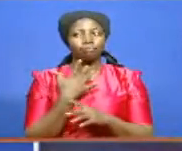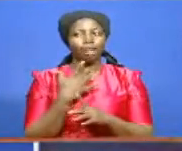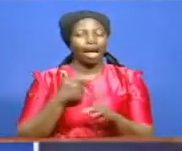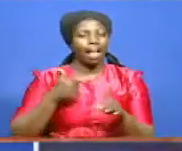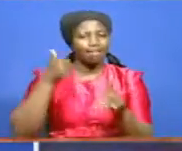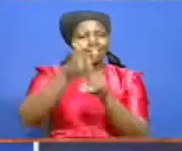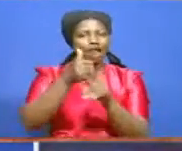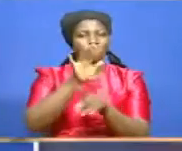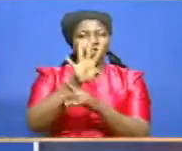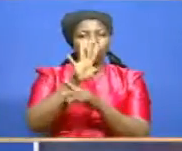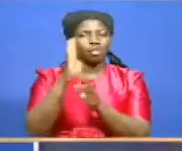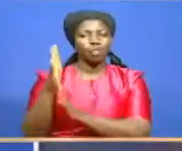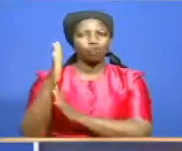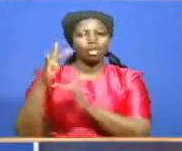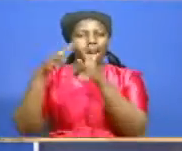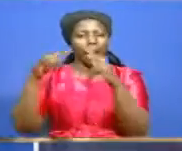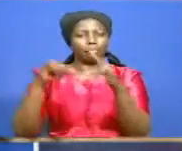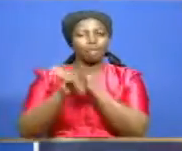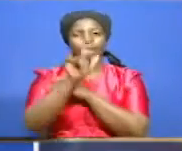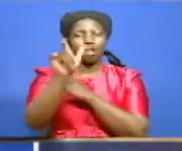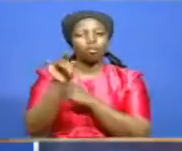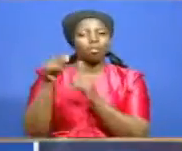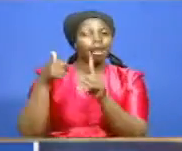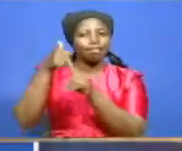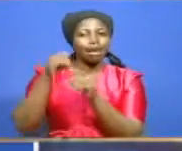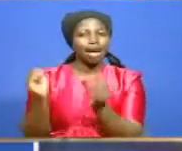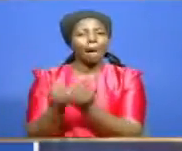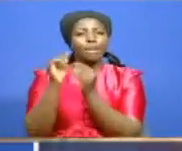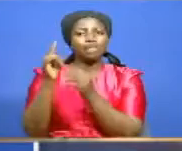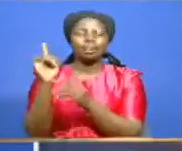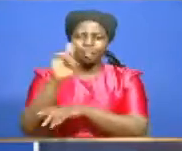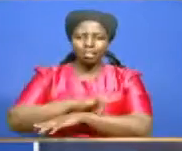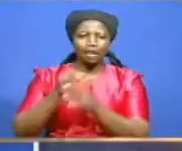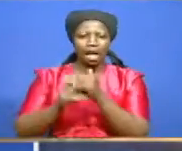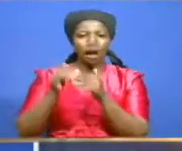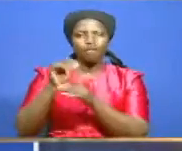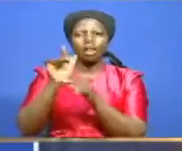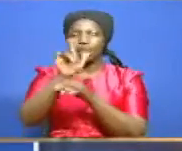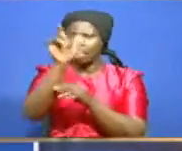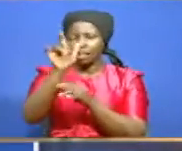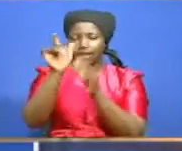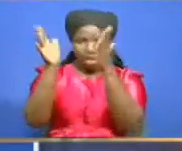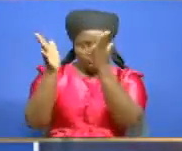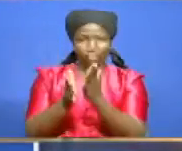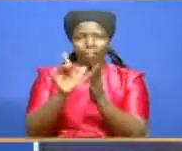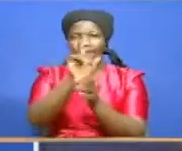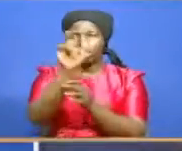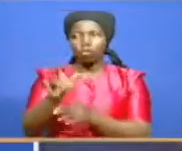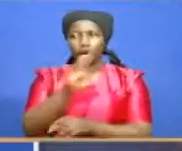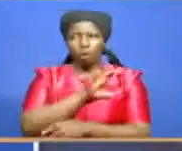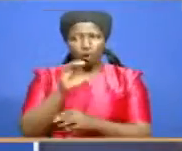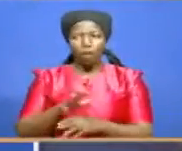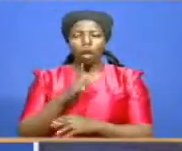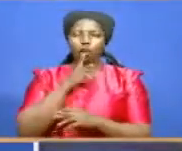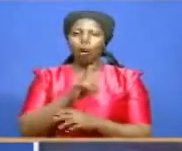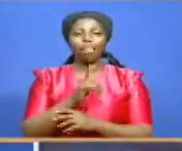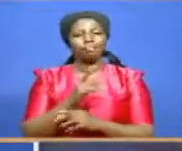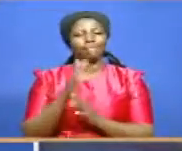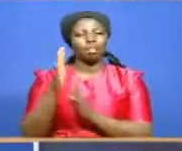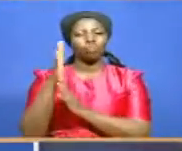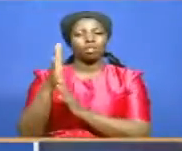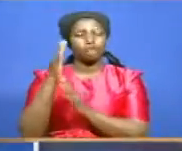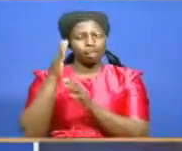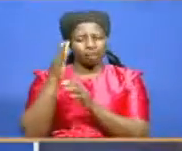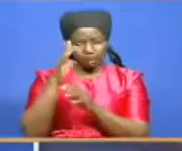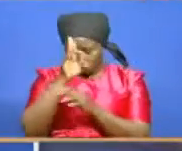the region. The attack comes just days after Rift Valley Regional Commissioner George Natembeya ordered the resumption of security operations